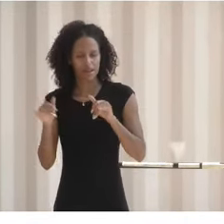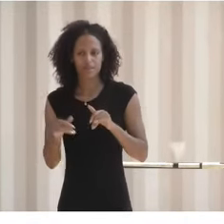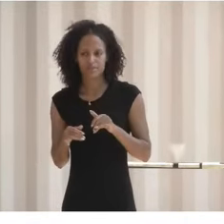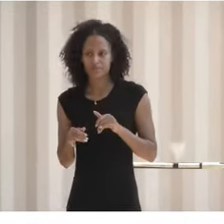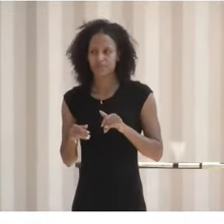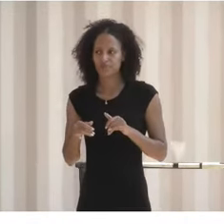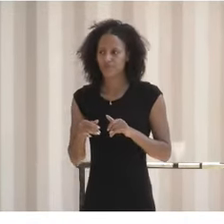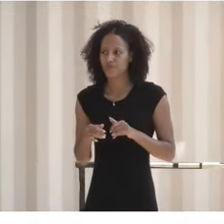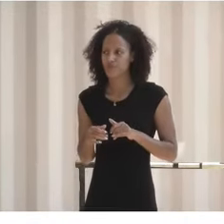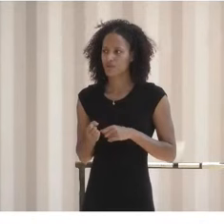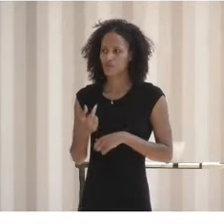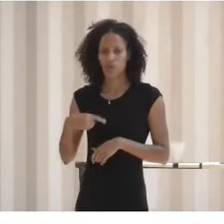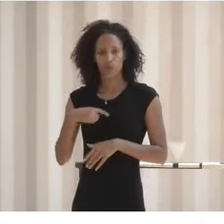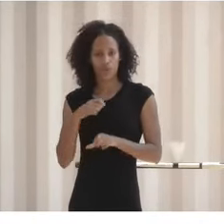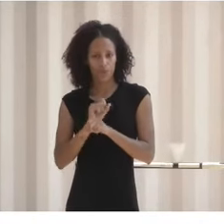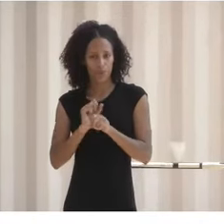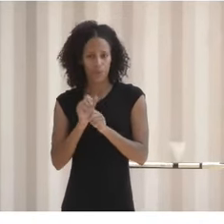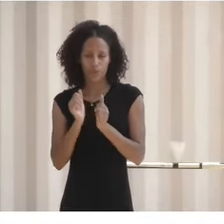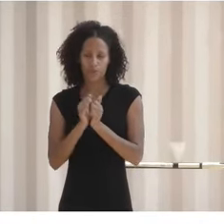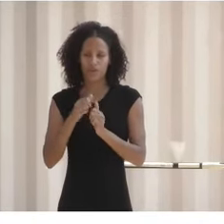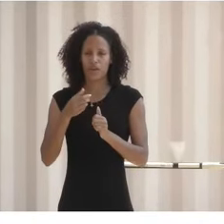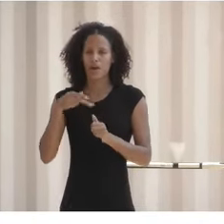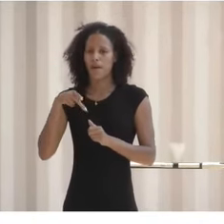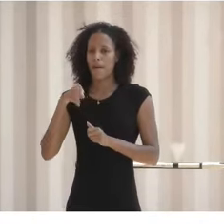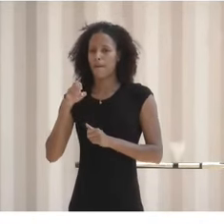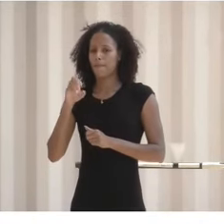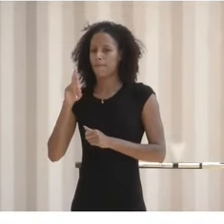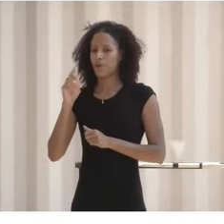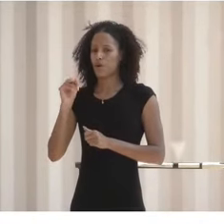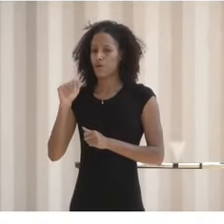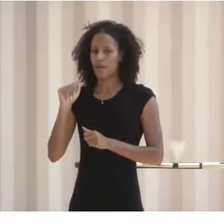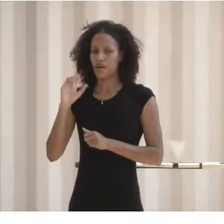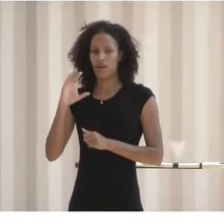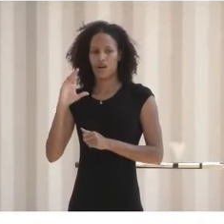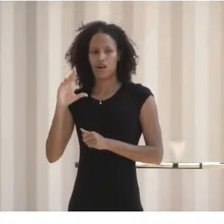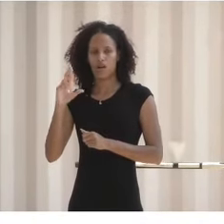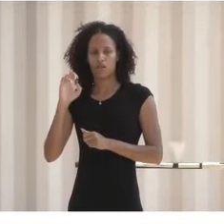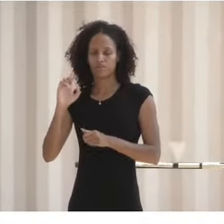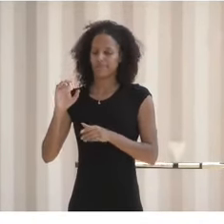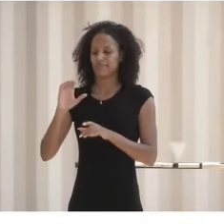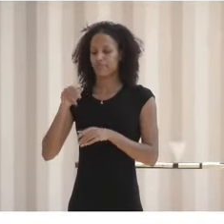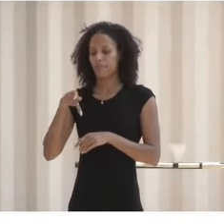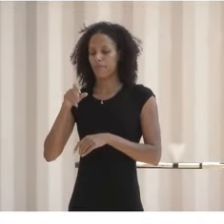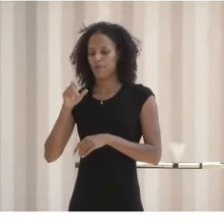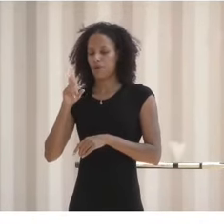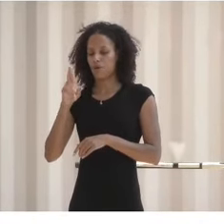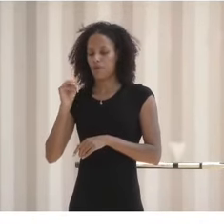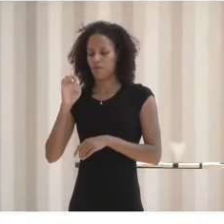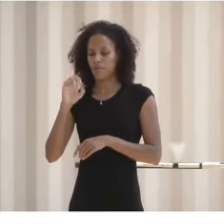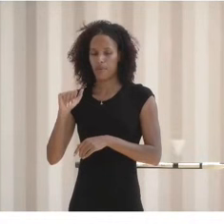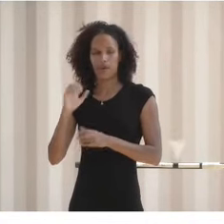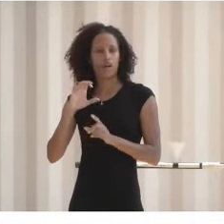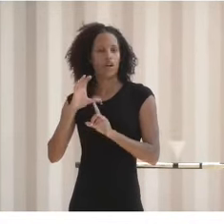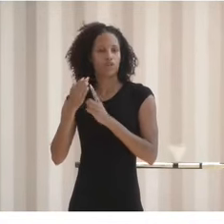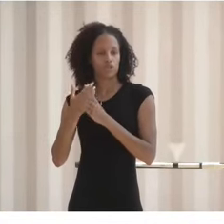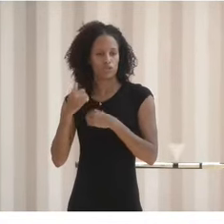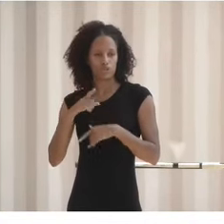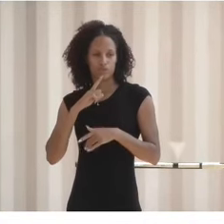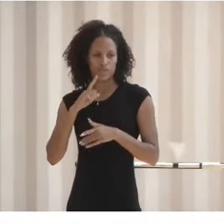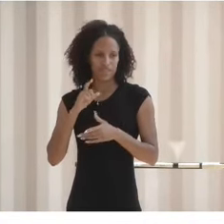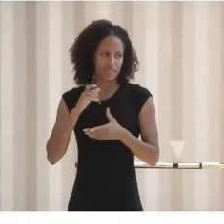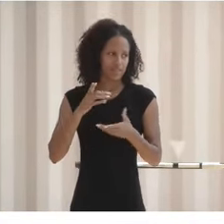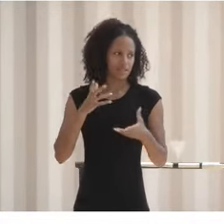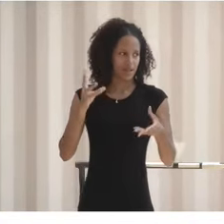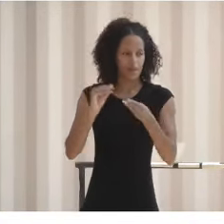We work with permaculture. Permaculture is a word that combines permanent agriculture. It works